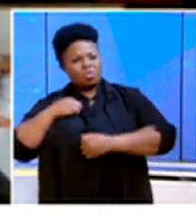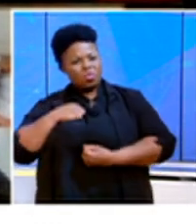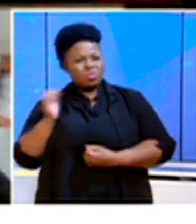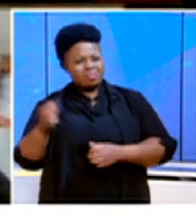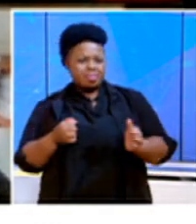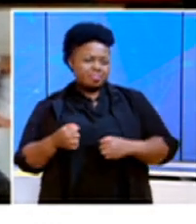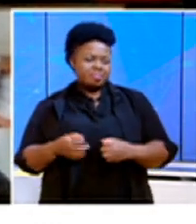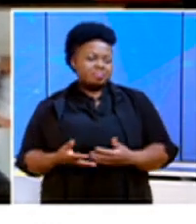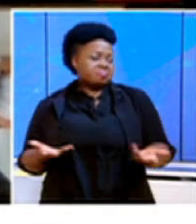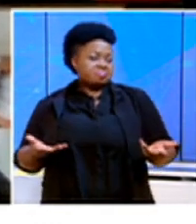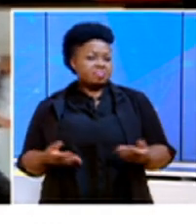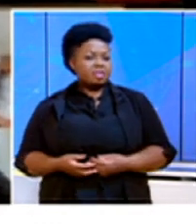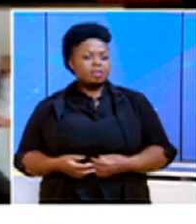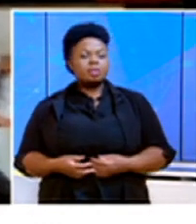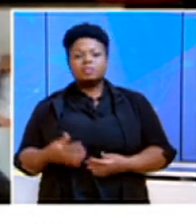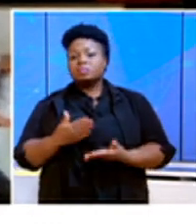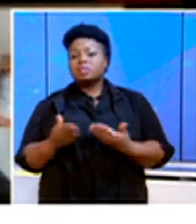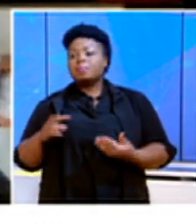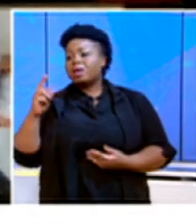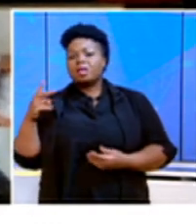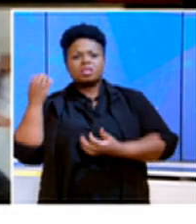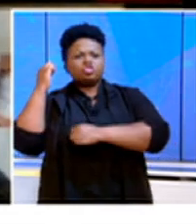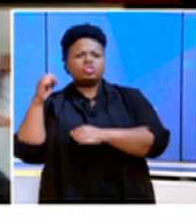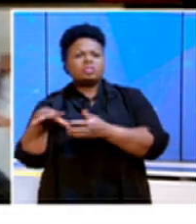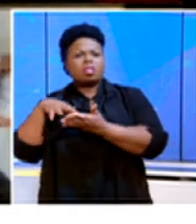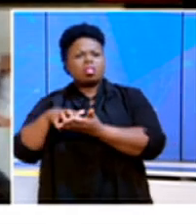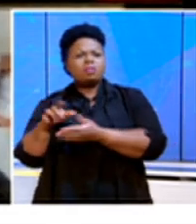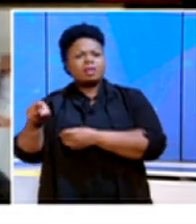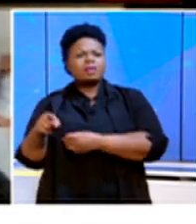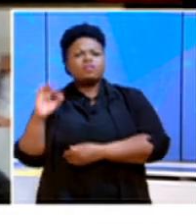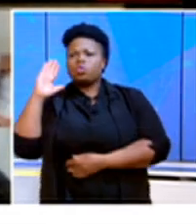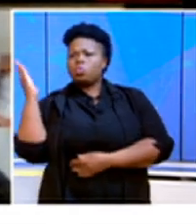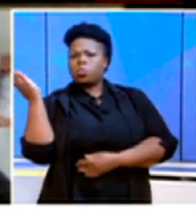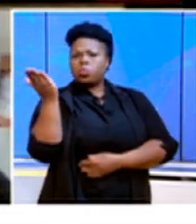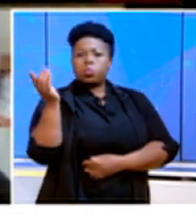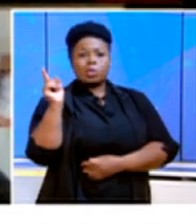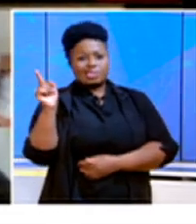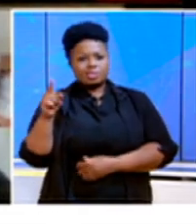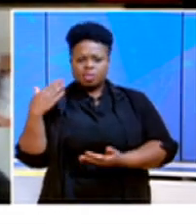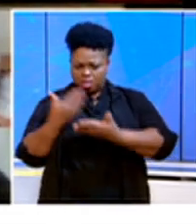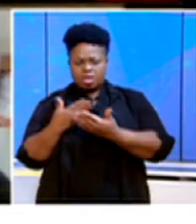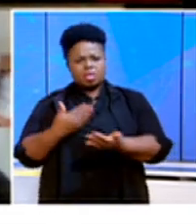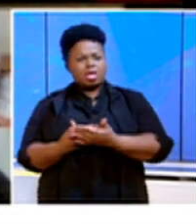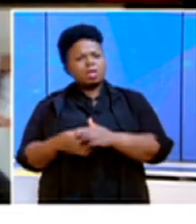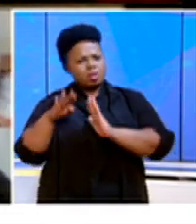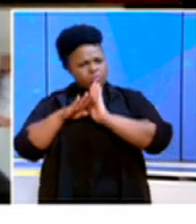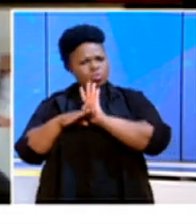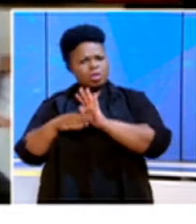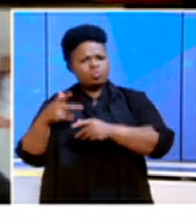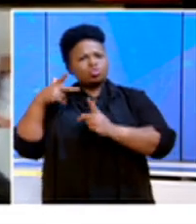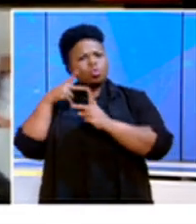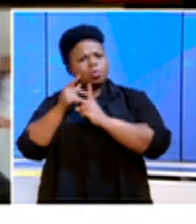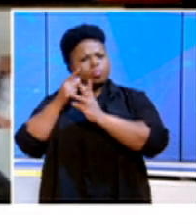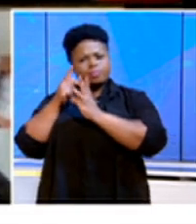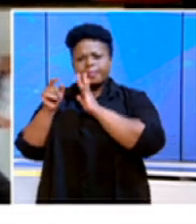employees. We have industries that are very vulnerable, like the hospitality industry, who could also drive a program as well. So